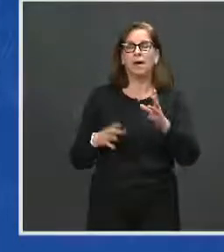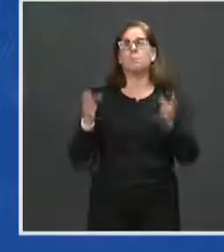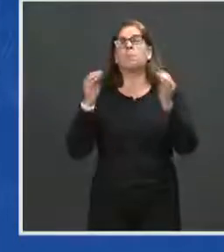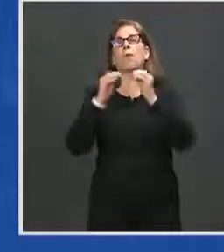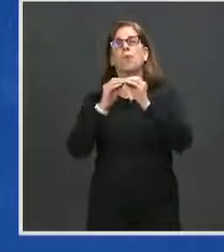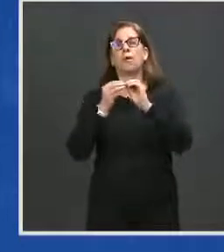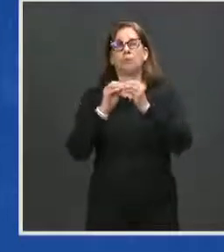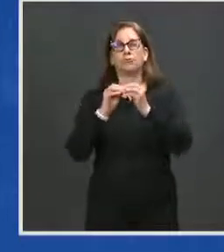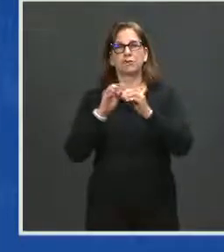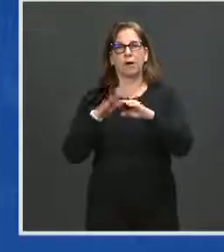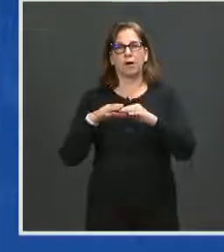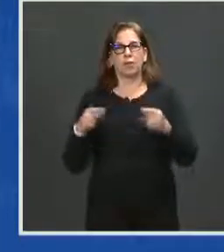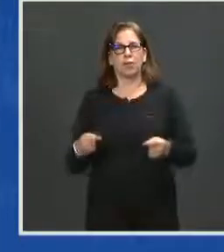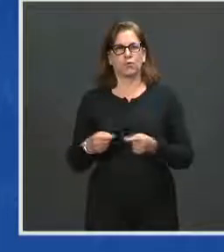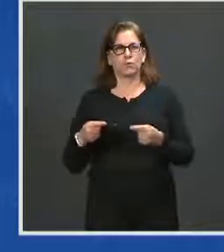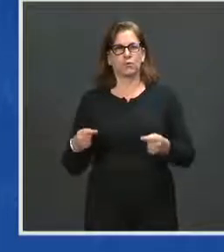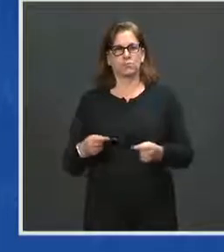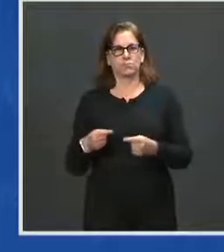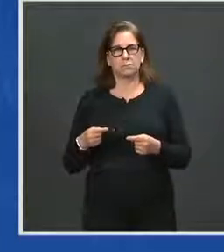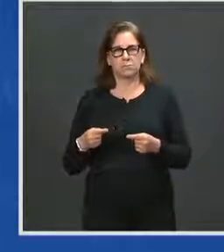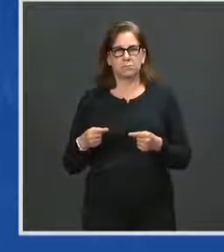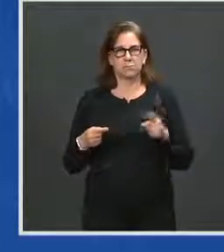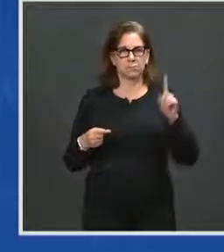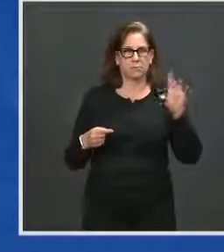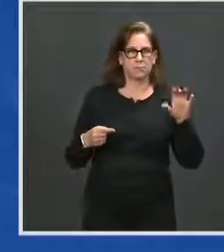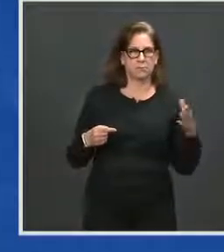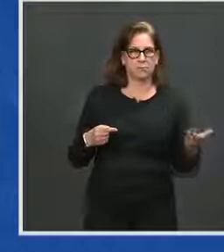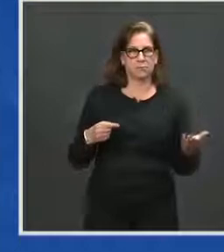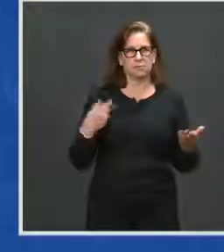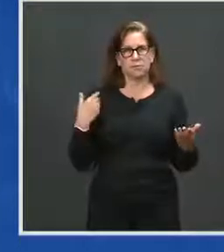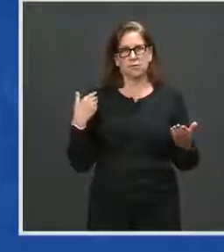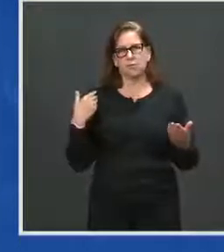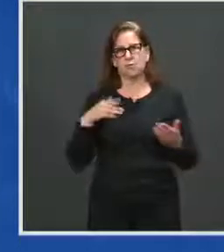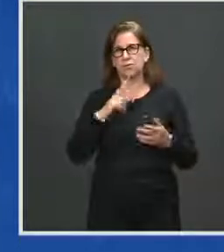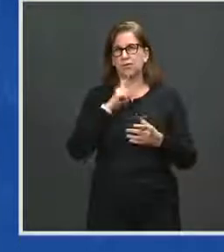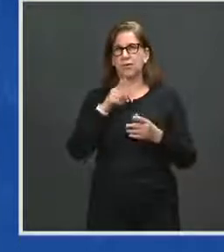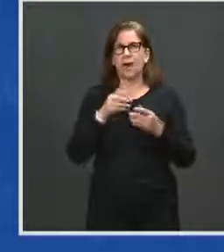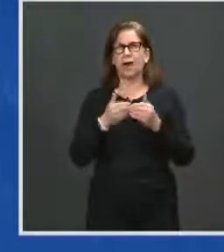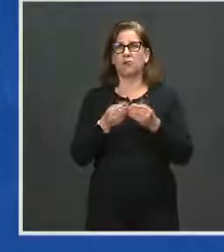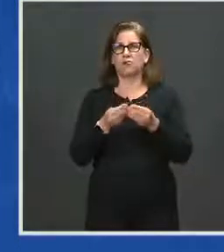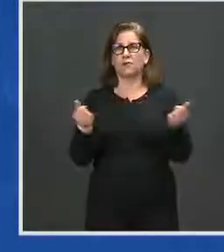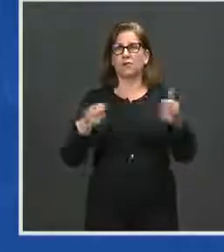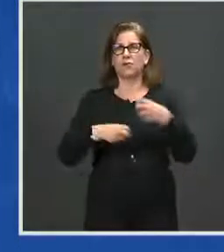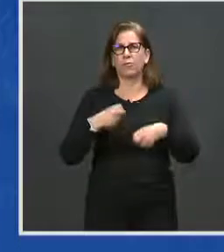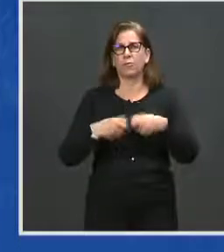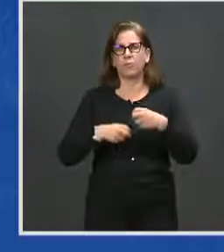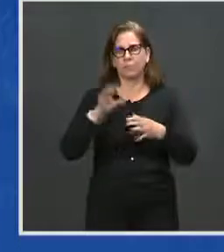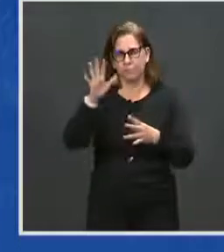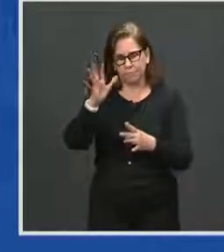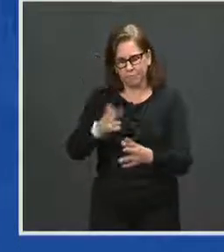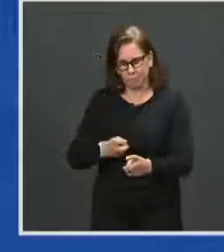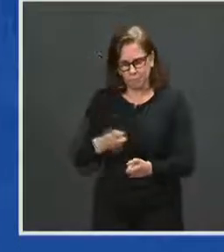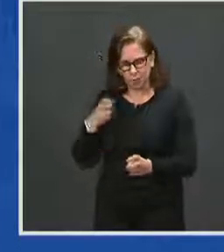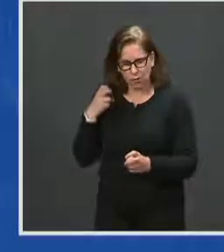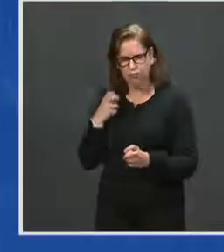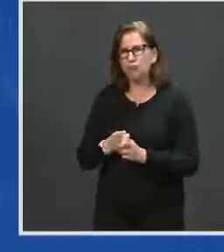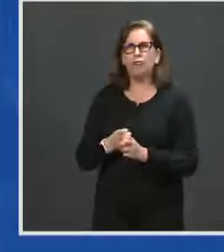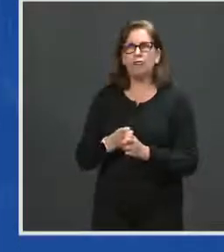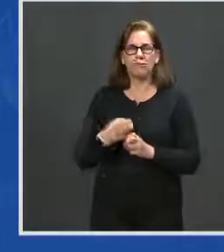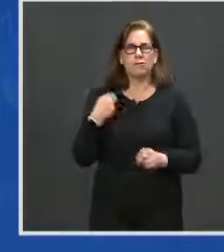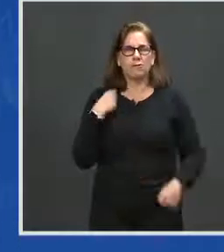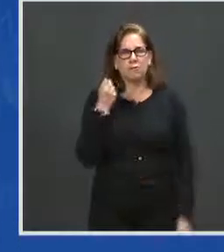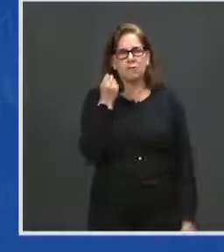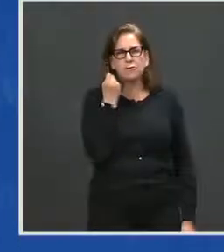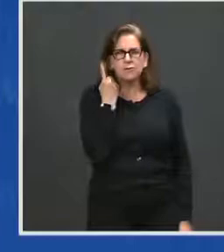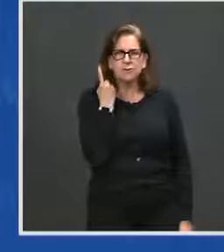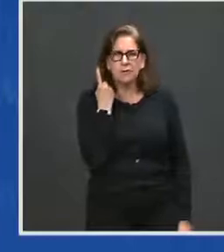illusions about how hard it is to solve the problem of gun violence, and I know that the Department of Justice alone cannot